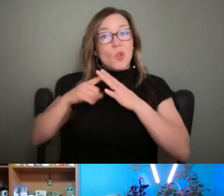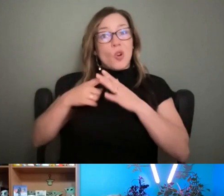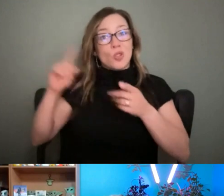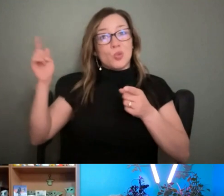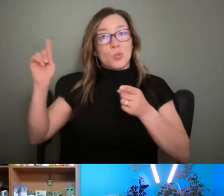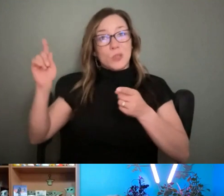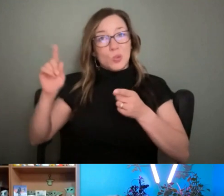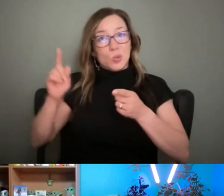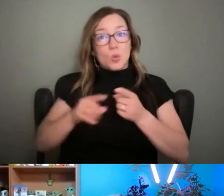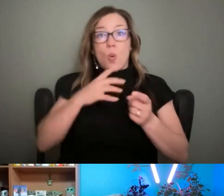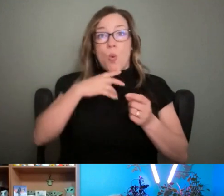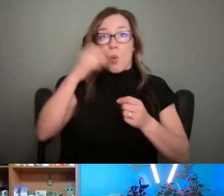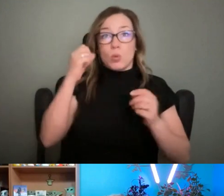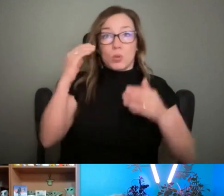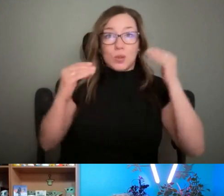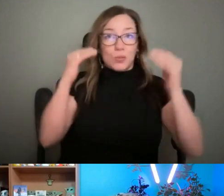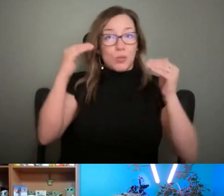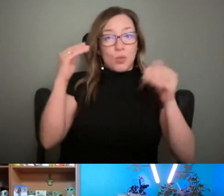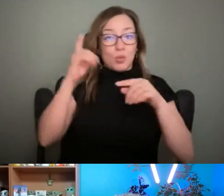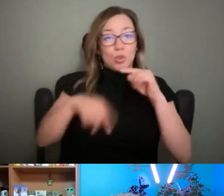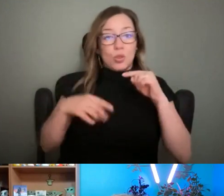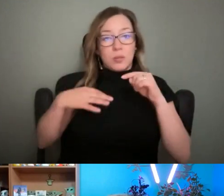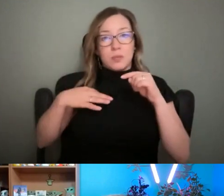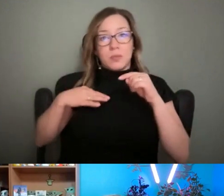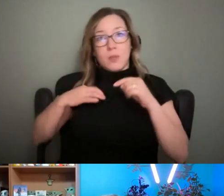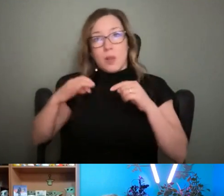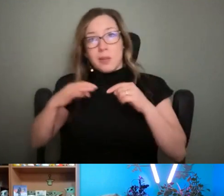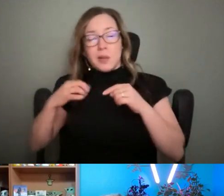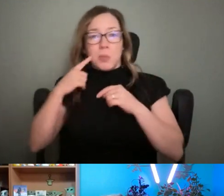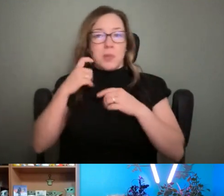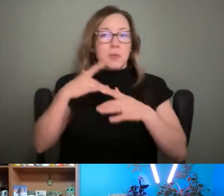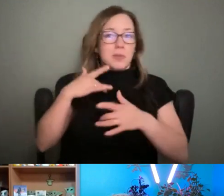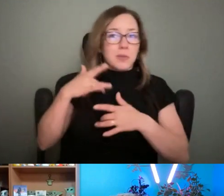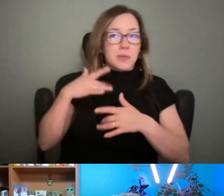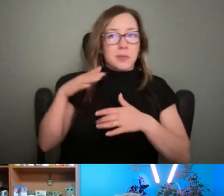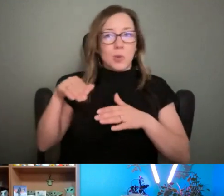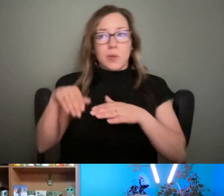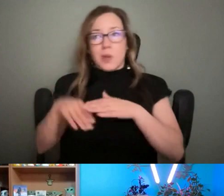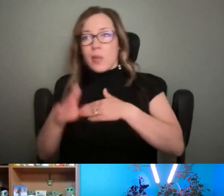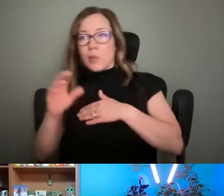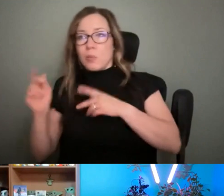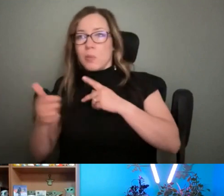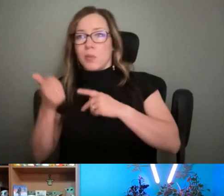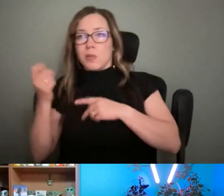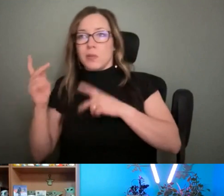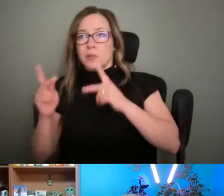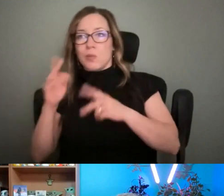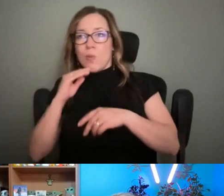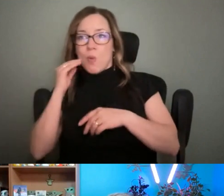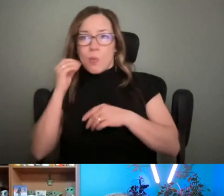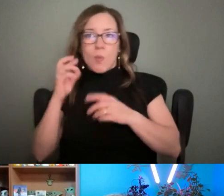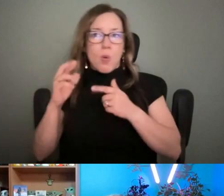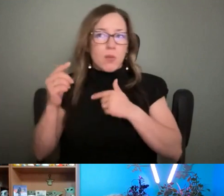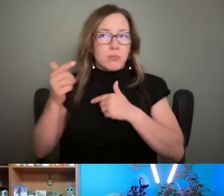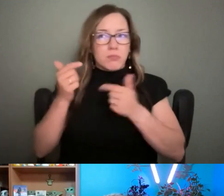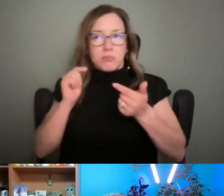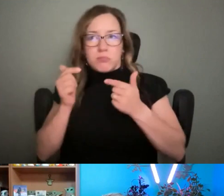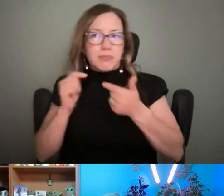Older adults weren't able to volunteer because they were concerned about going into other people's homes or interacting with other